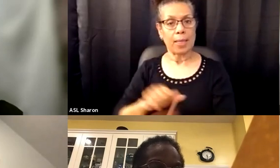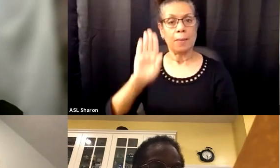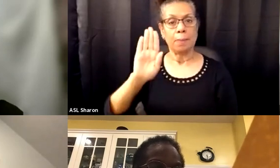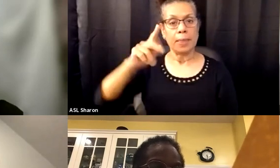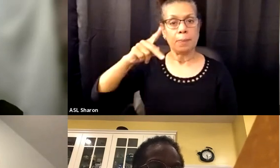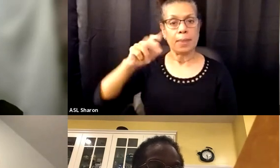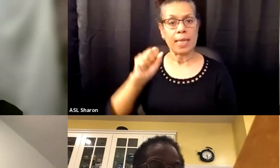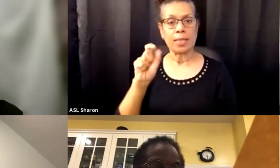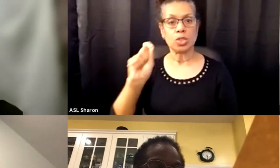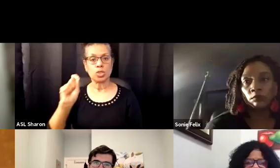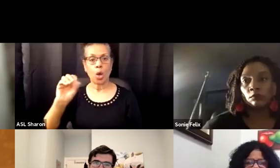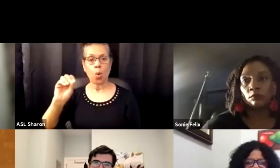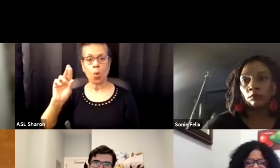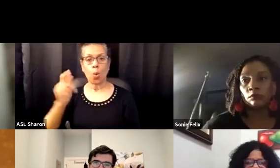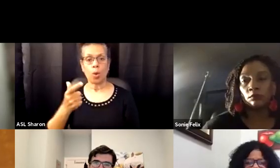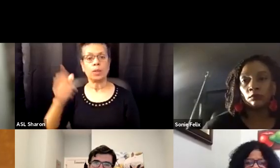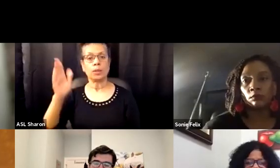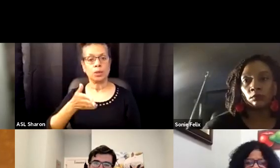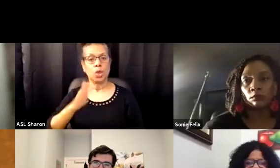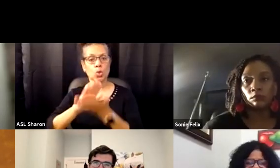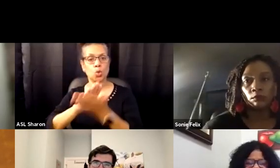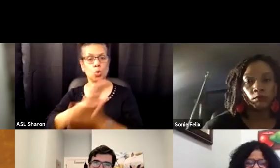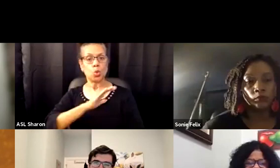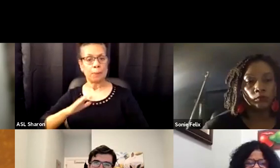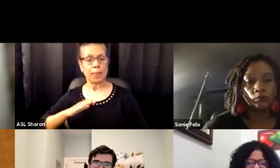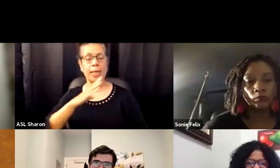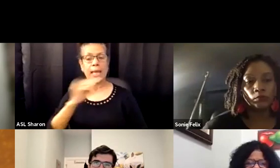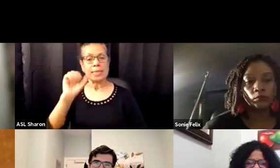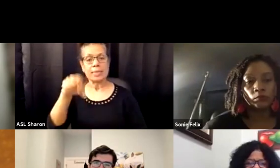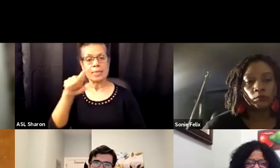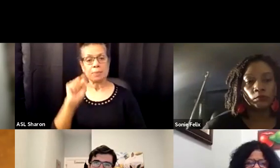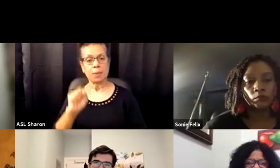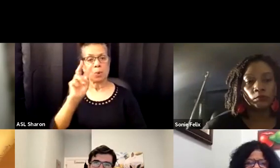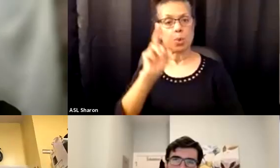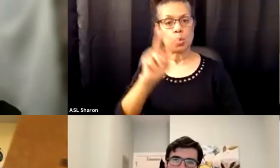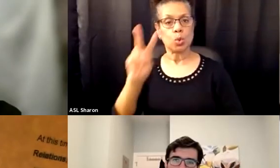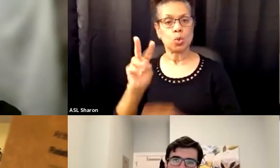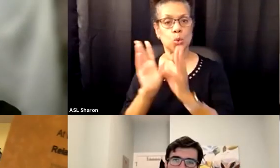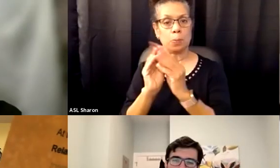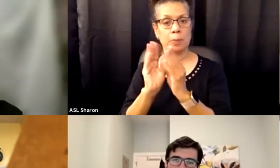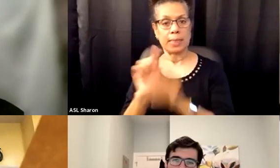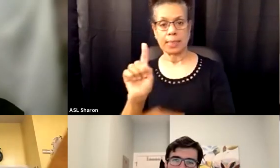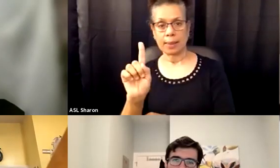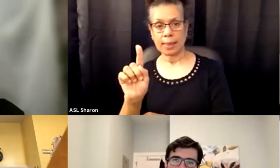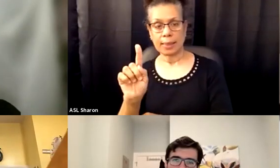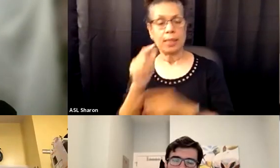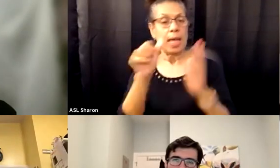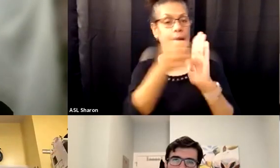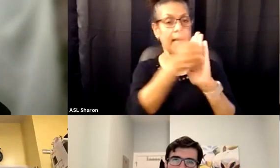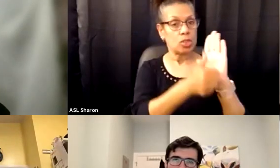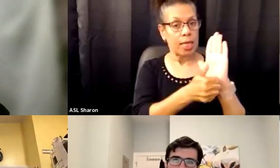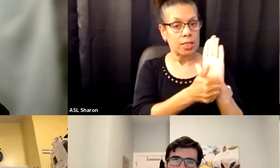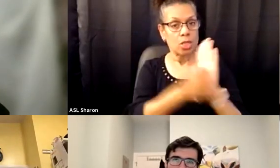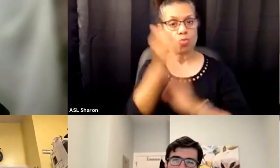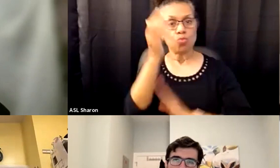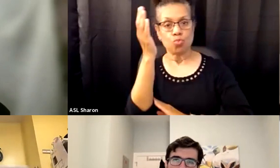bostonpublicschools.org fun slash school committee under the september 22nd meeting link the agenda presentations